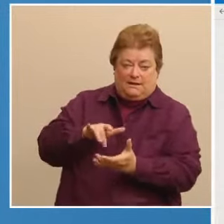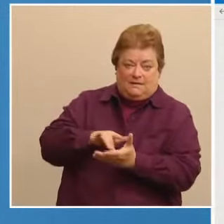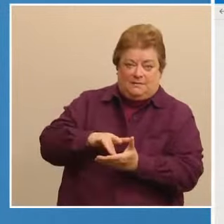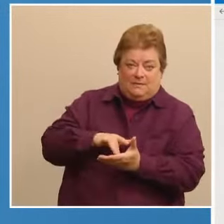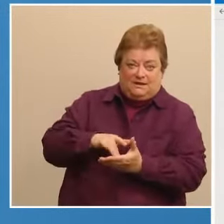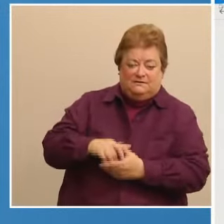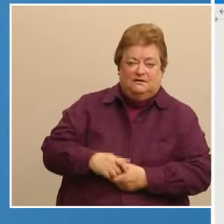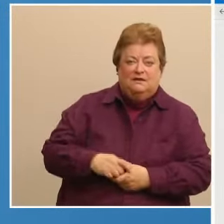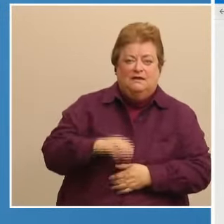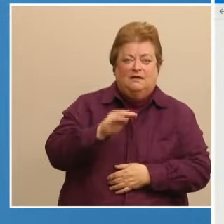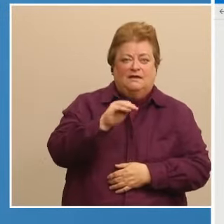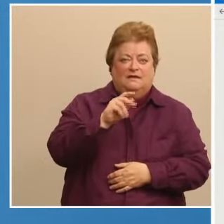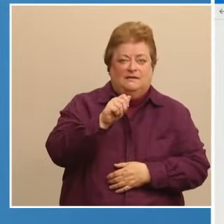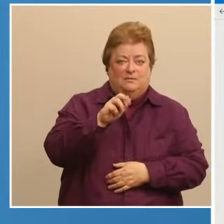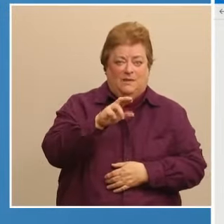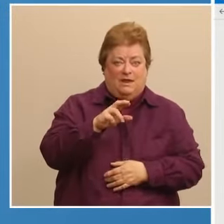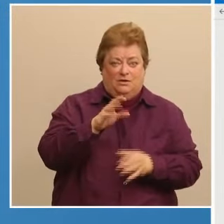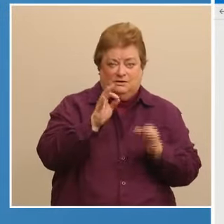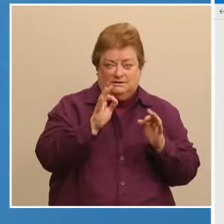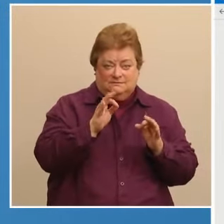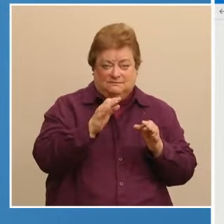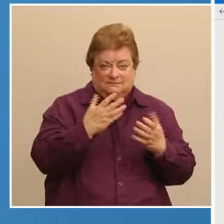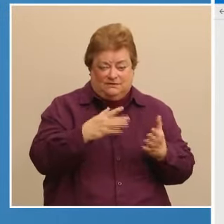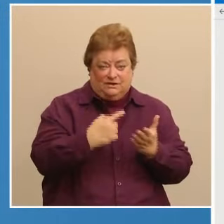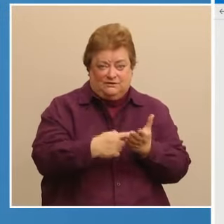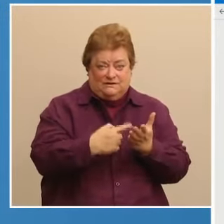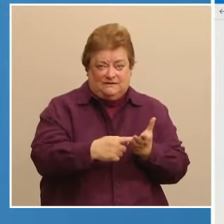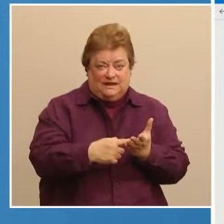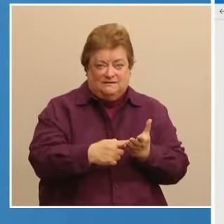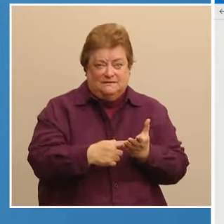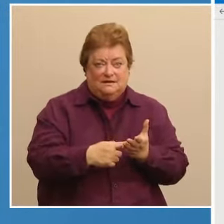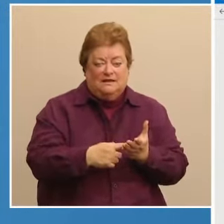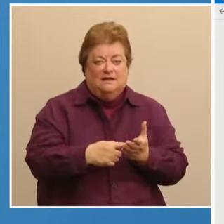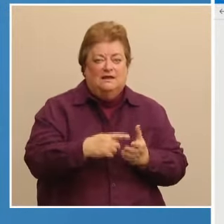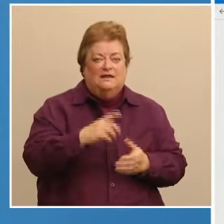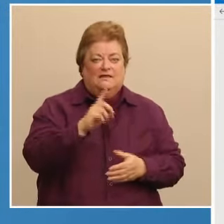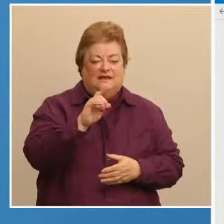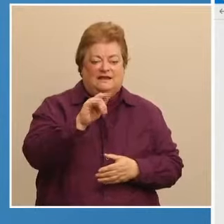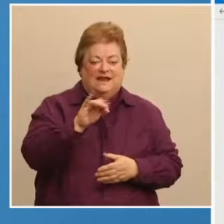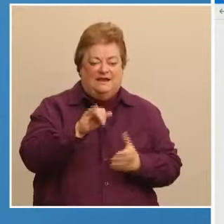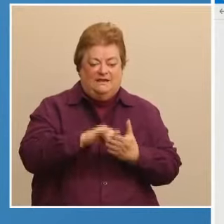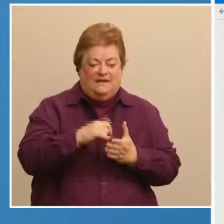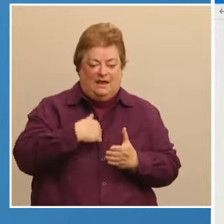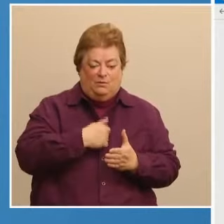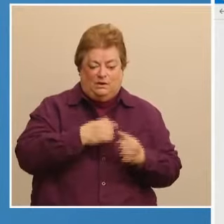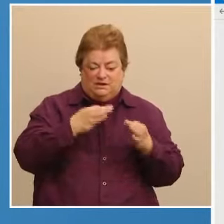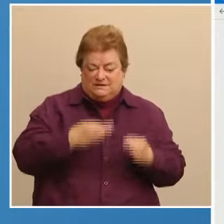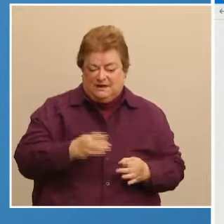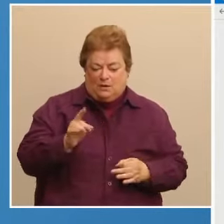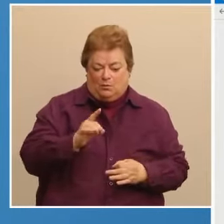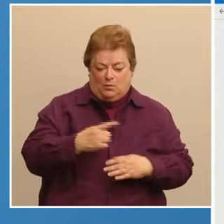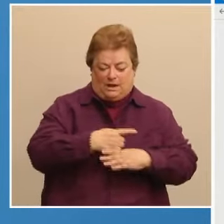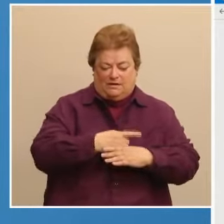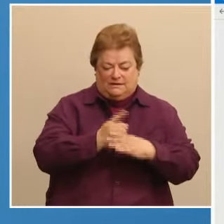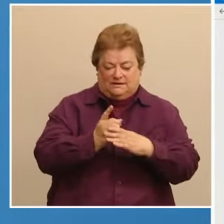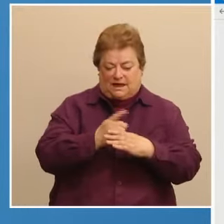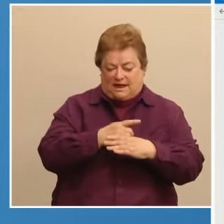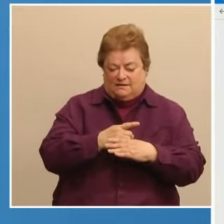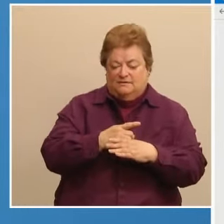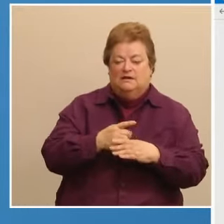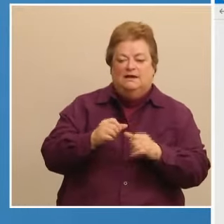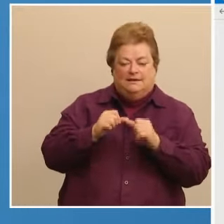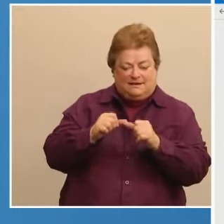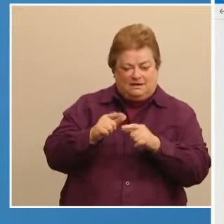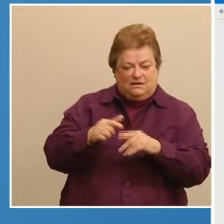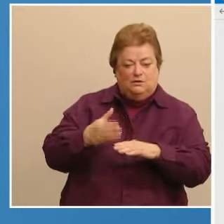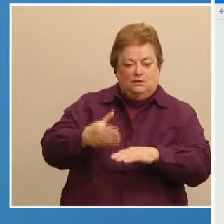mayor discussed, the data we use to determine the position of our COVID risk dial has continued to